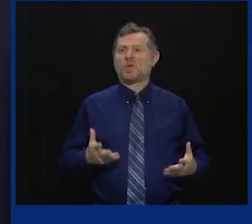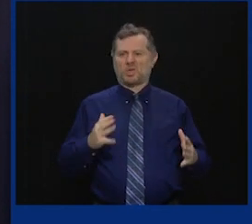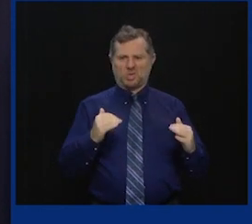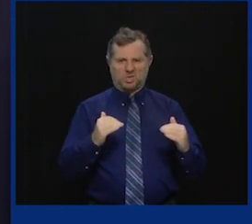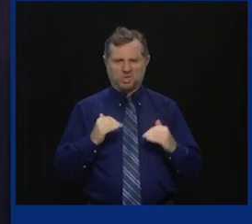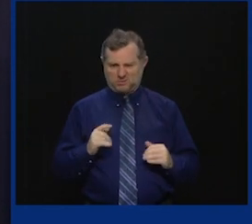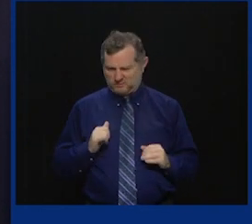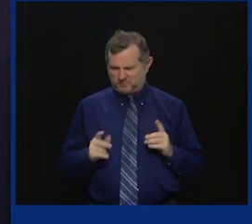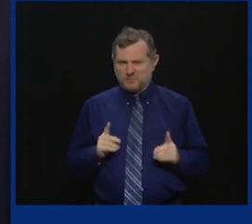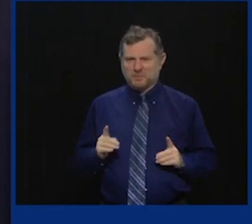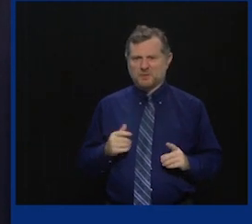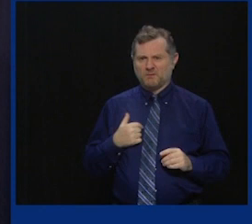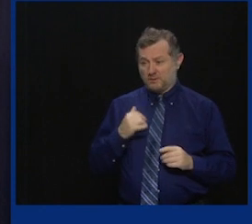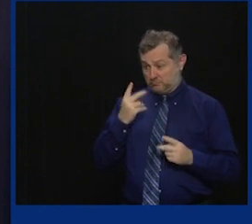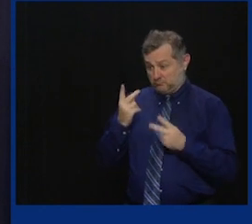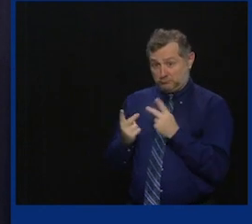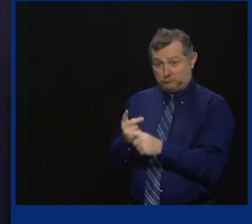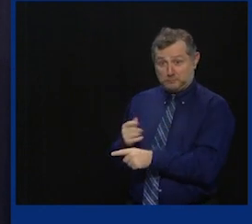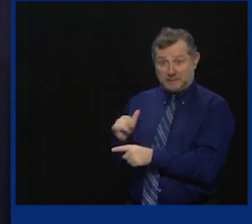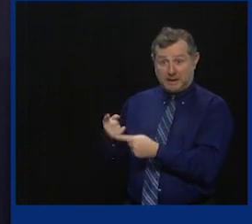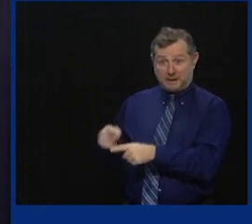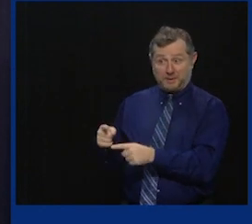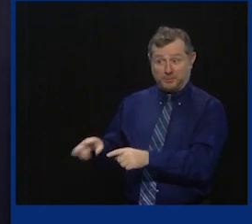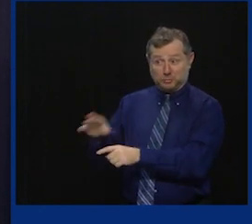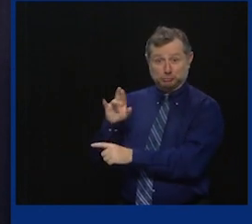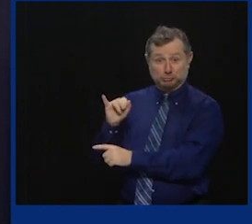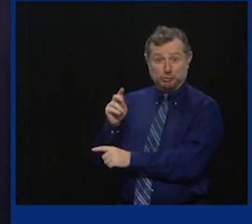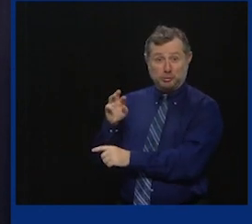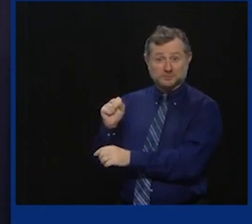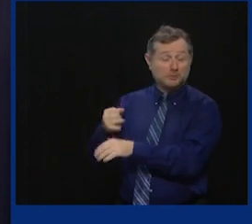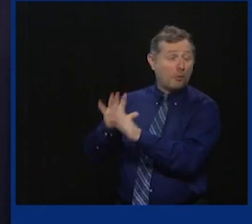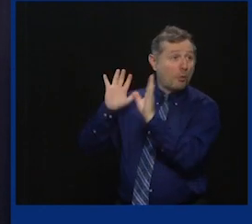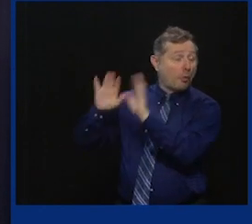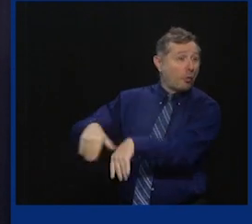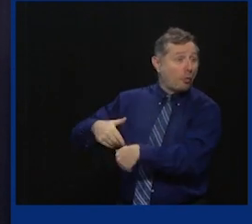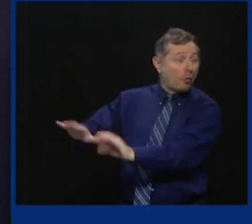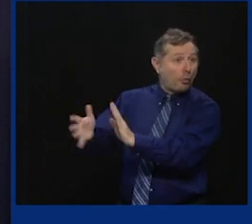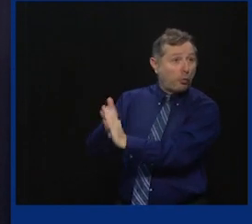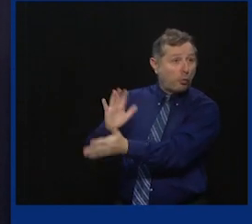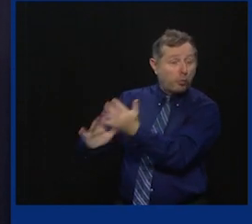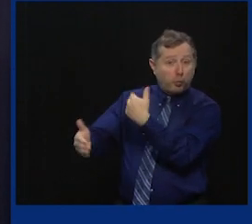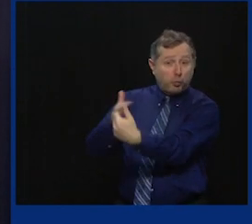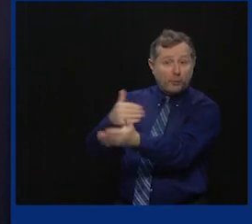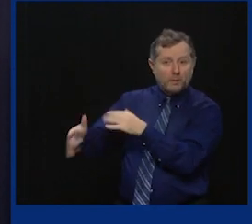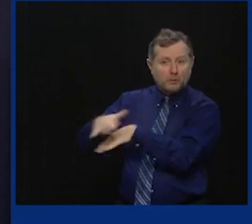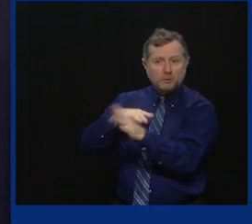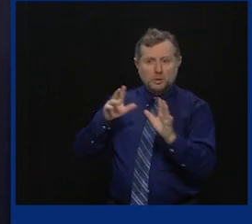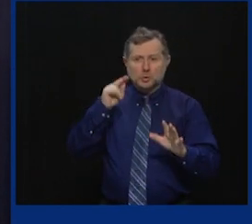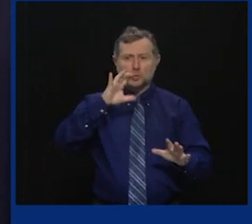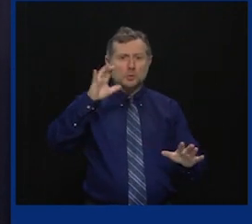seen in Rikers, exist in a prosperous, mighty city like New York.